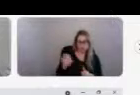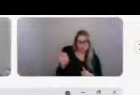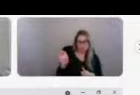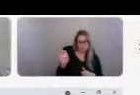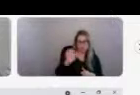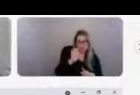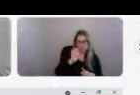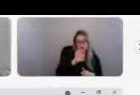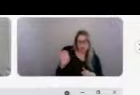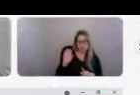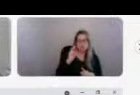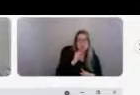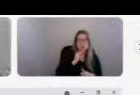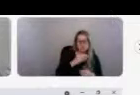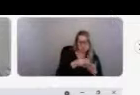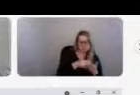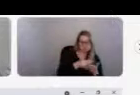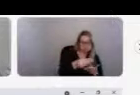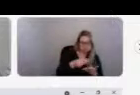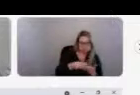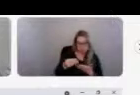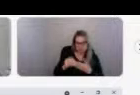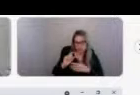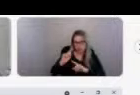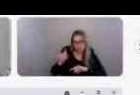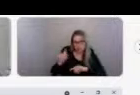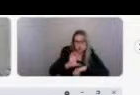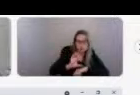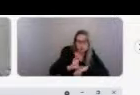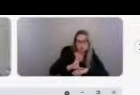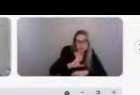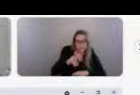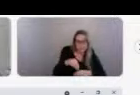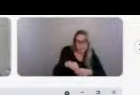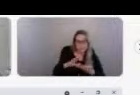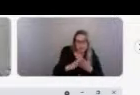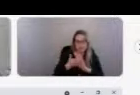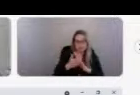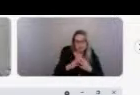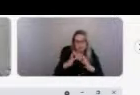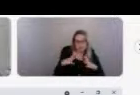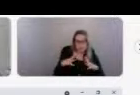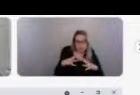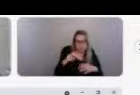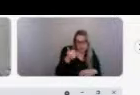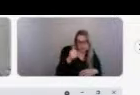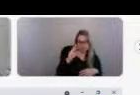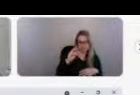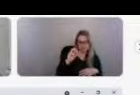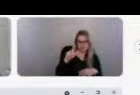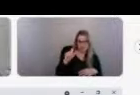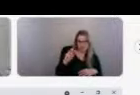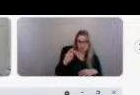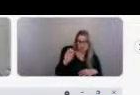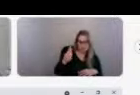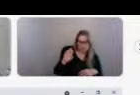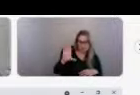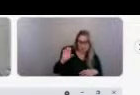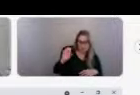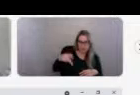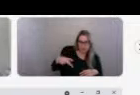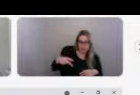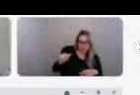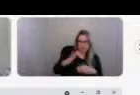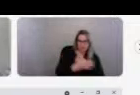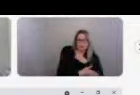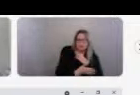where we shop go to church get involved in community events my wife and i are 10 miles from maricopa county we cross that line at least once